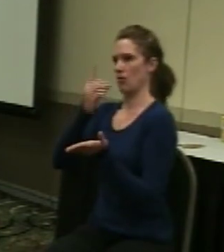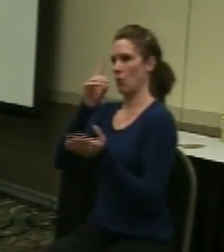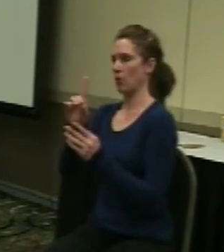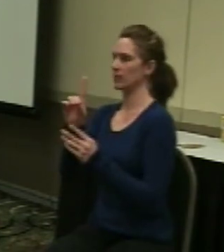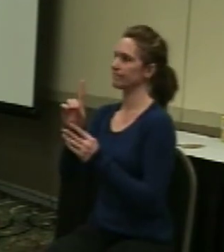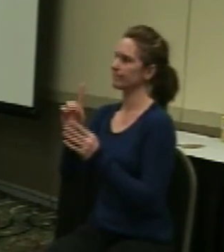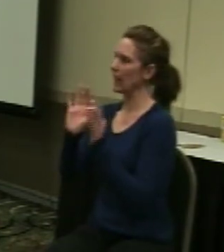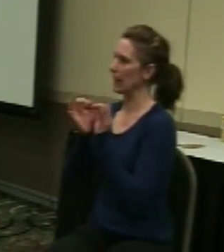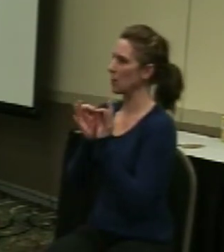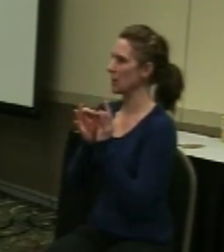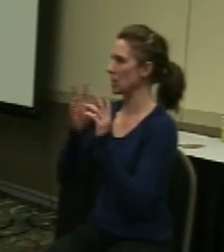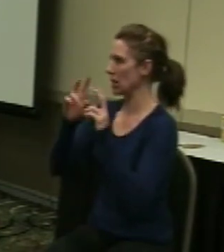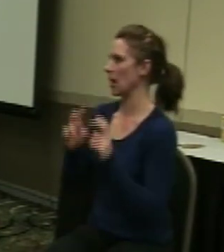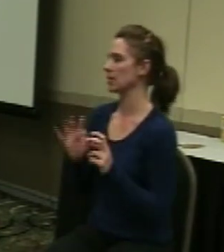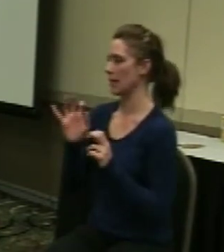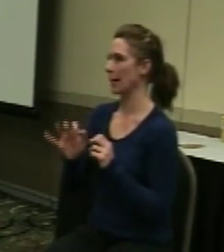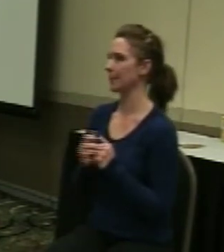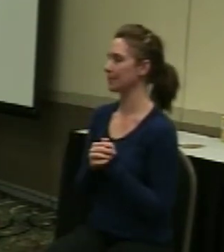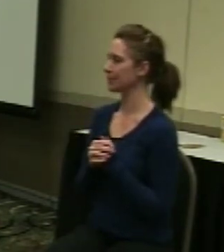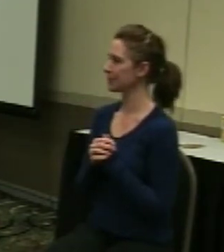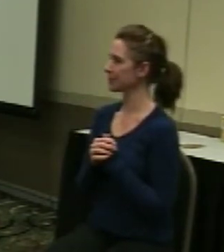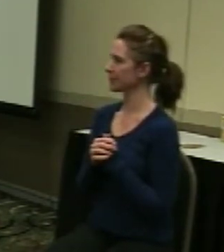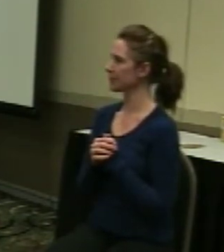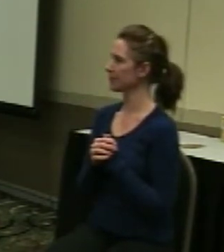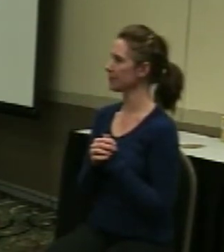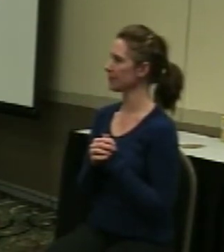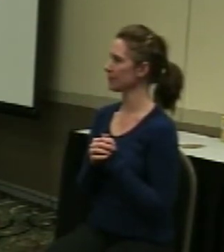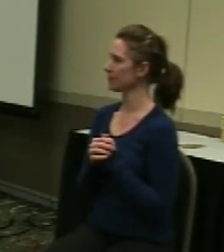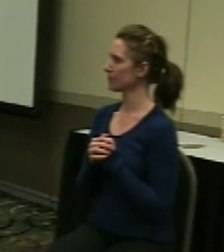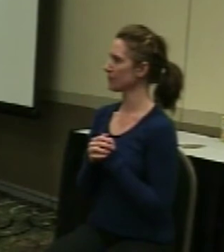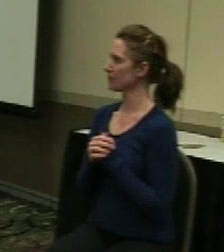analysis. Now, let me show you here